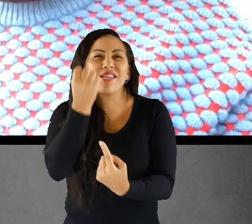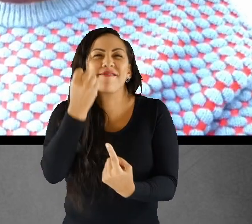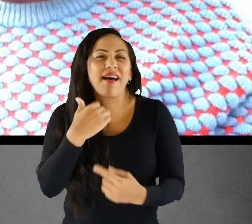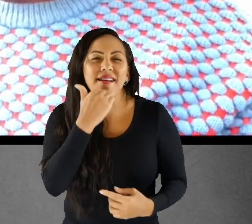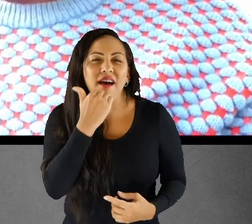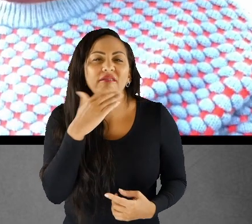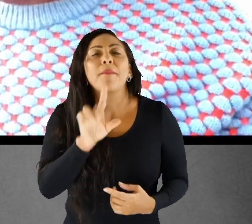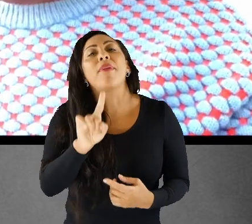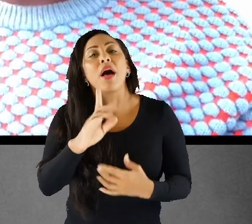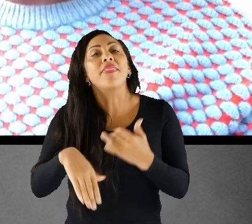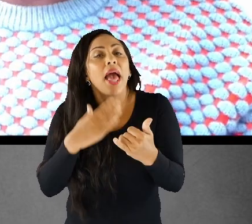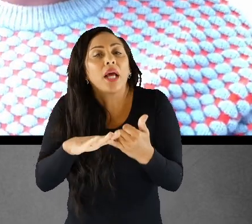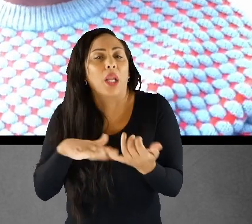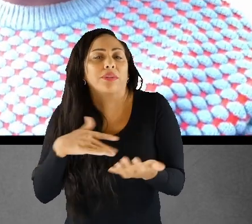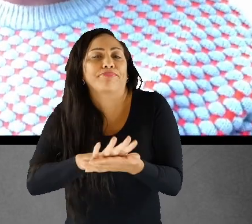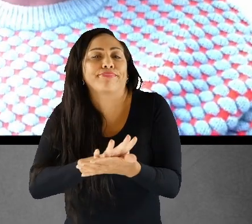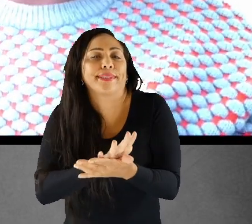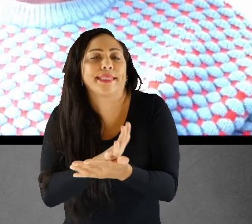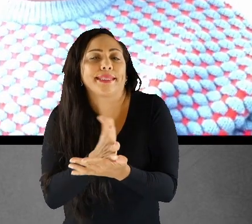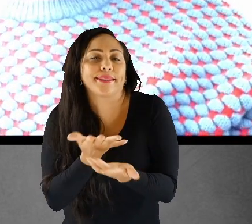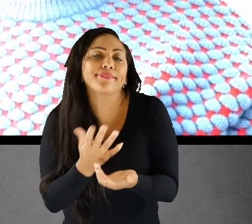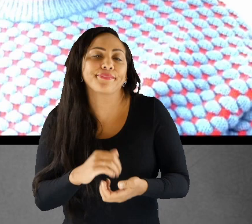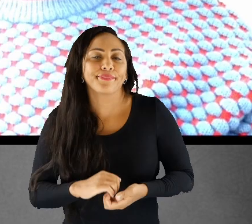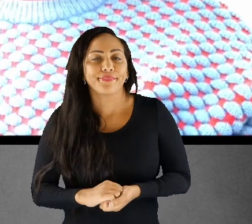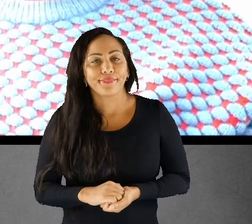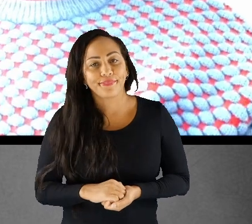I was pleased what the outcome of it in the end.